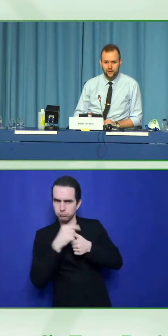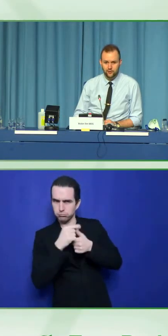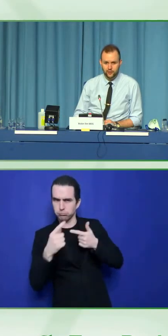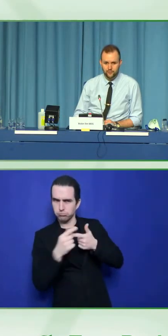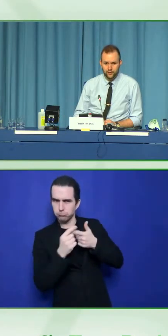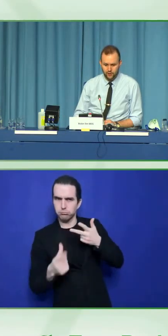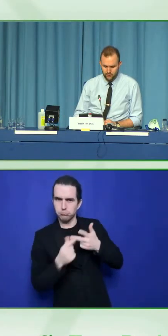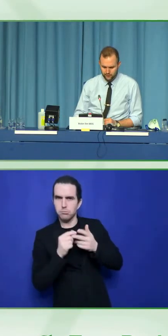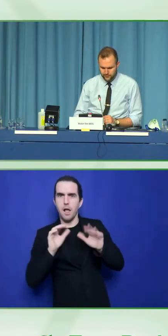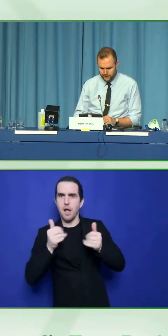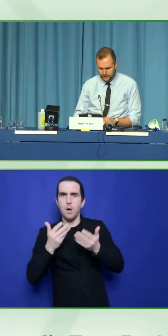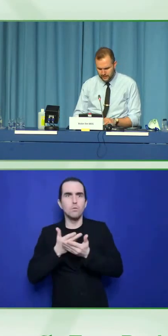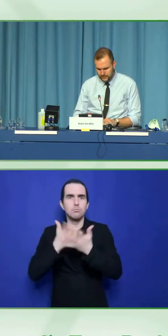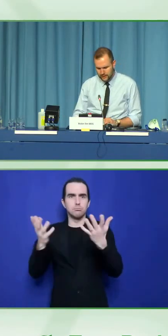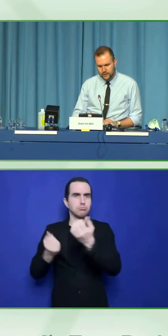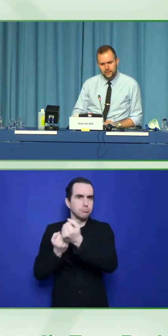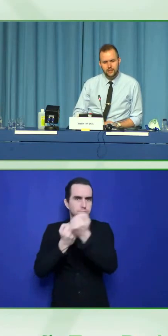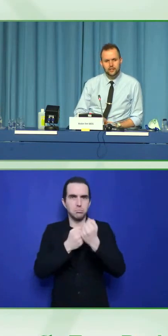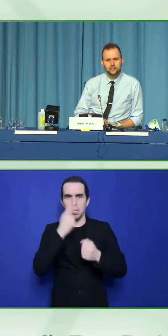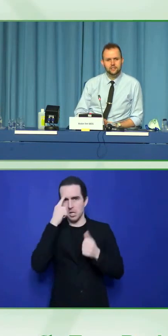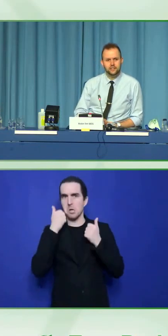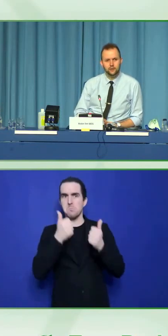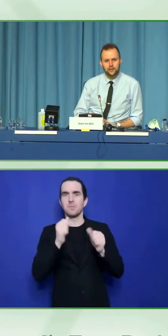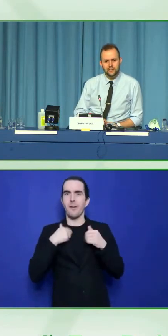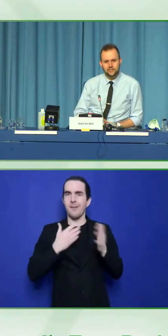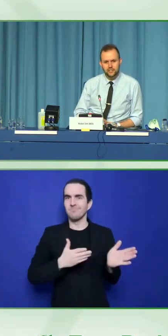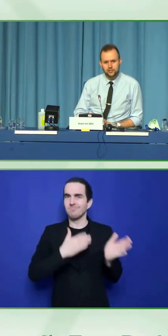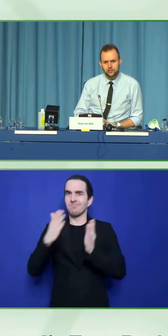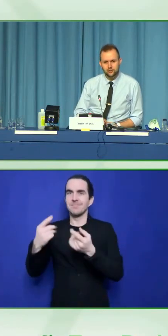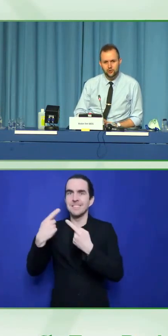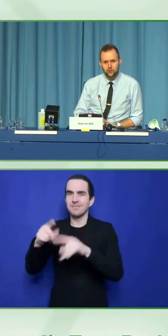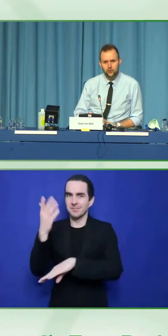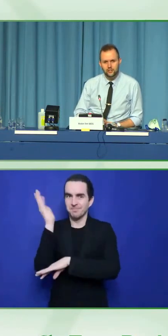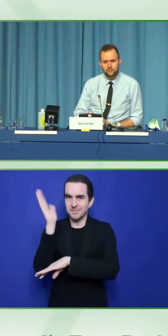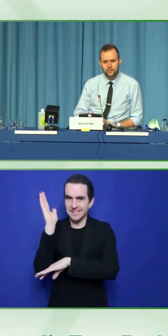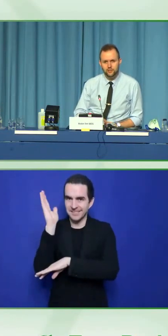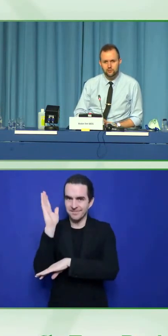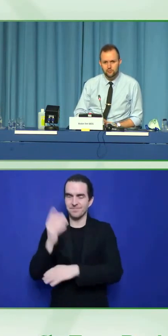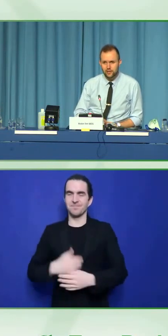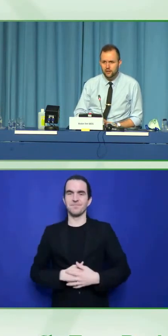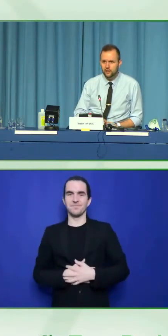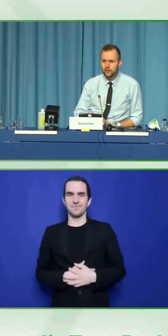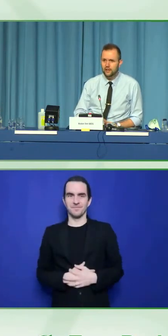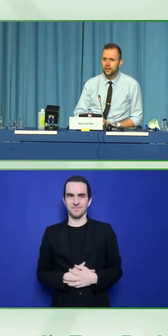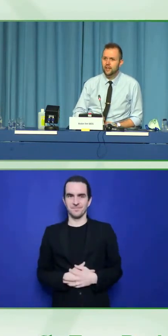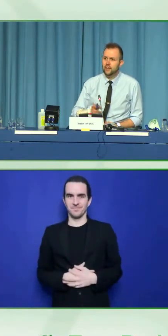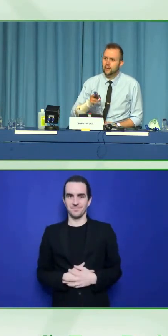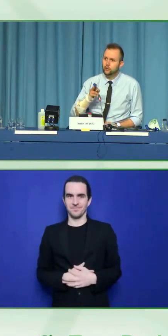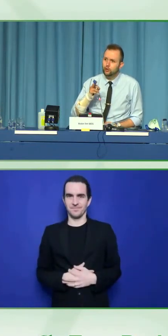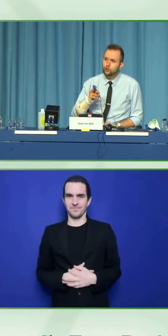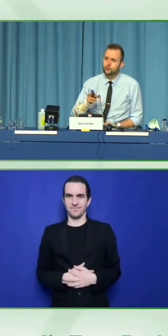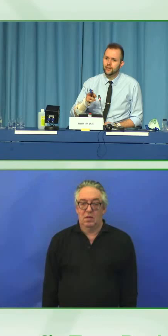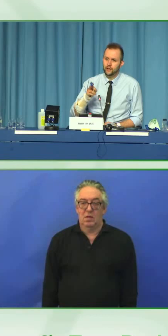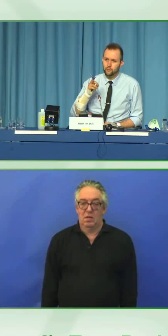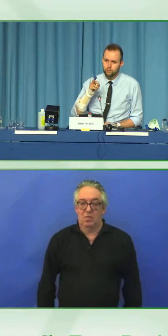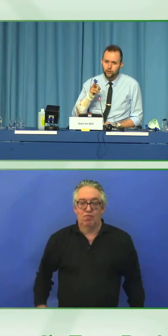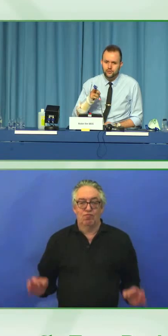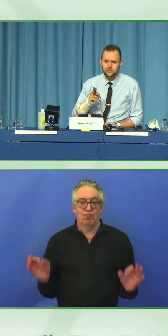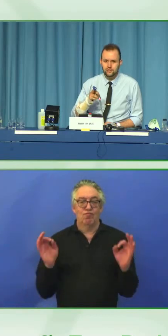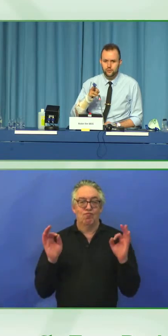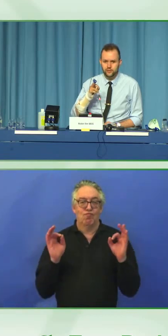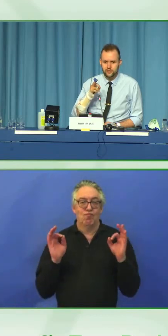Lee, the founder of said organization, who has been instrumental in